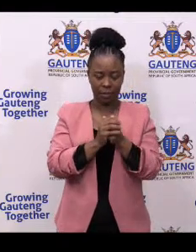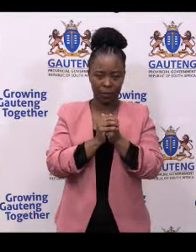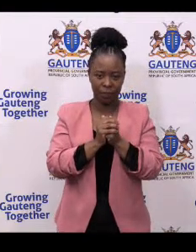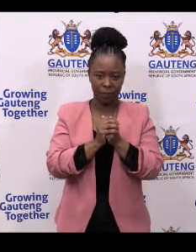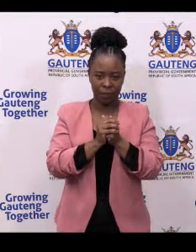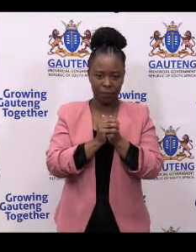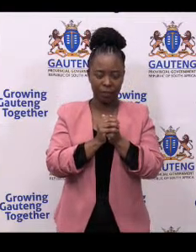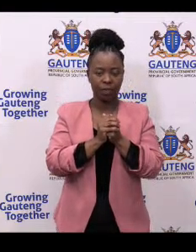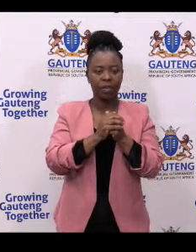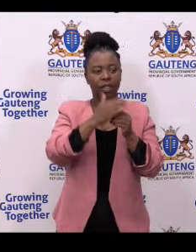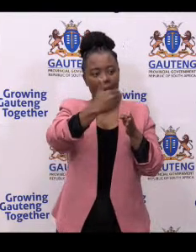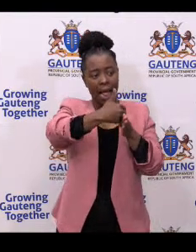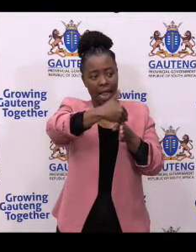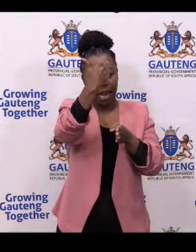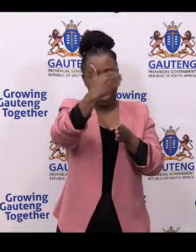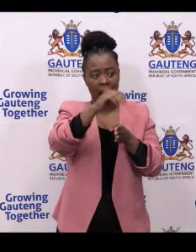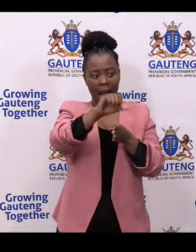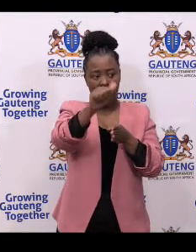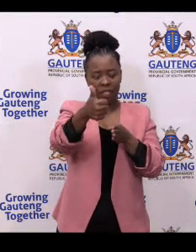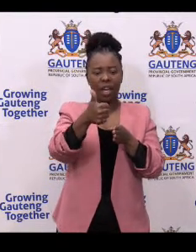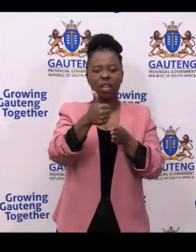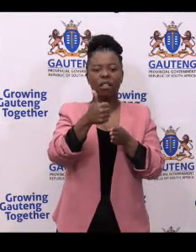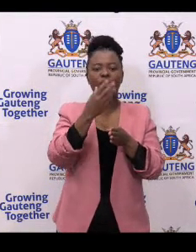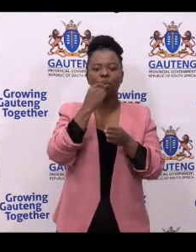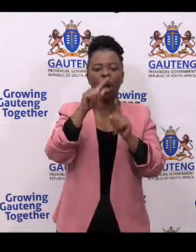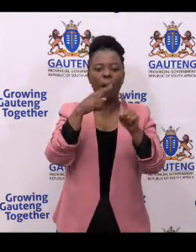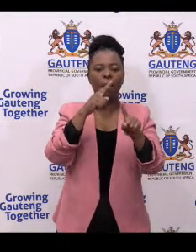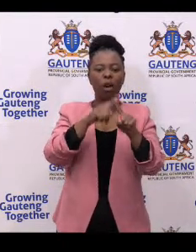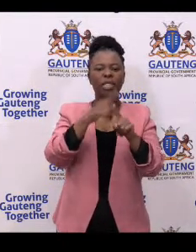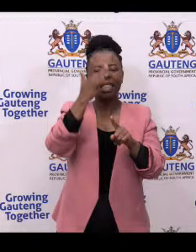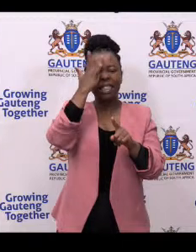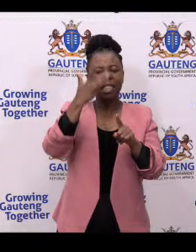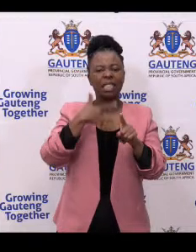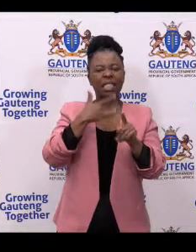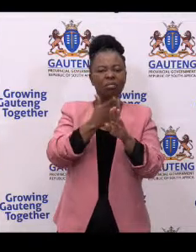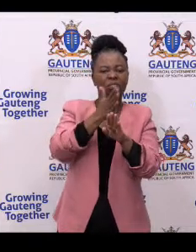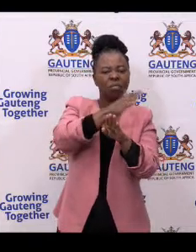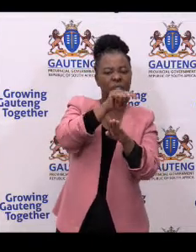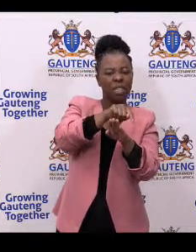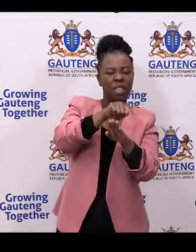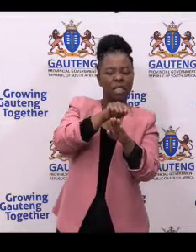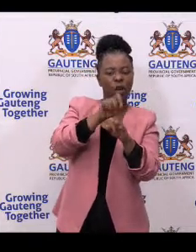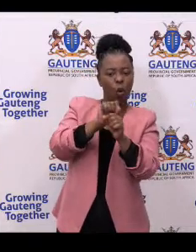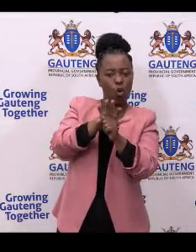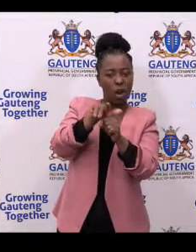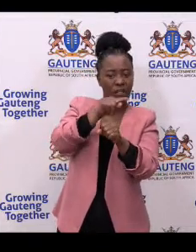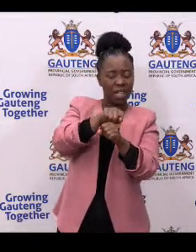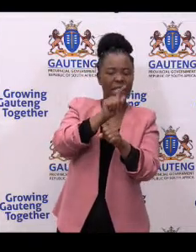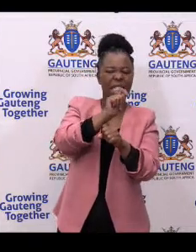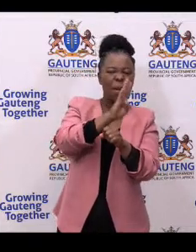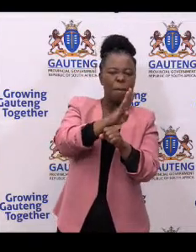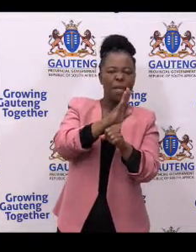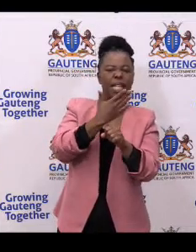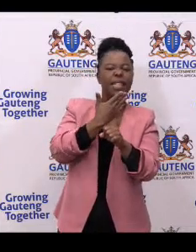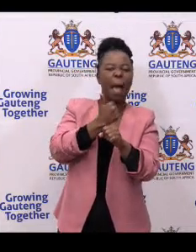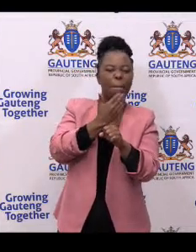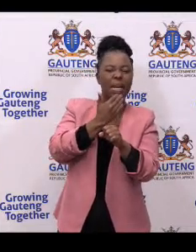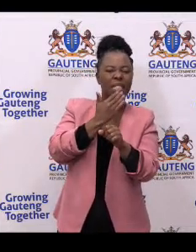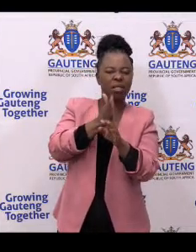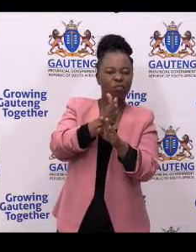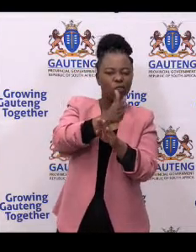The next slide just talks about the comorbidities and the days that comorbidities that we